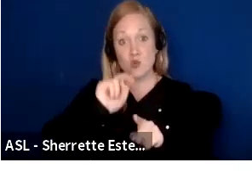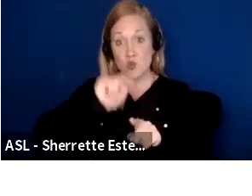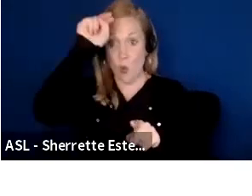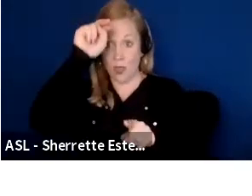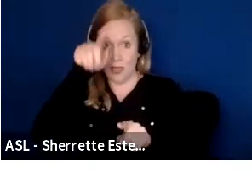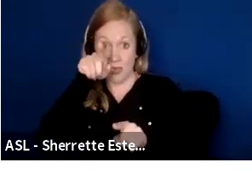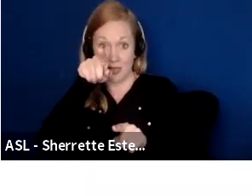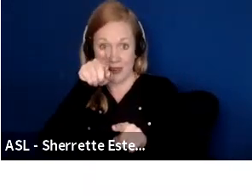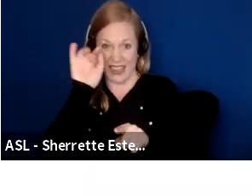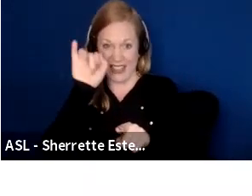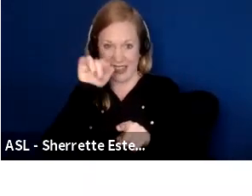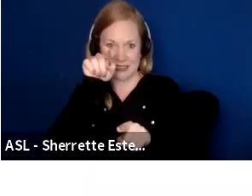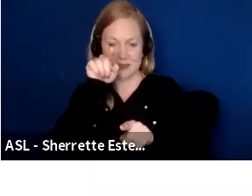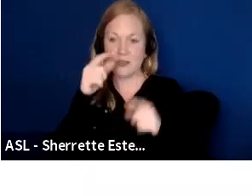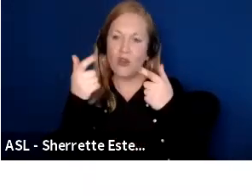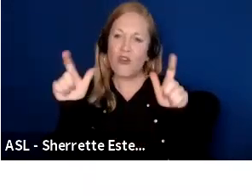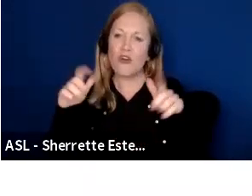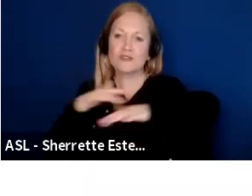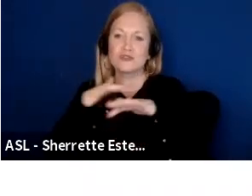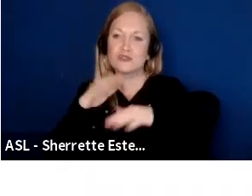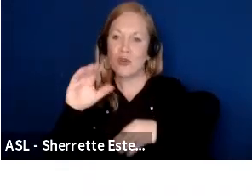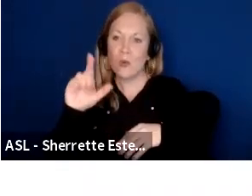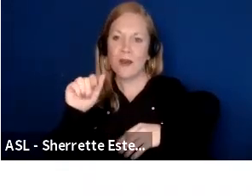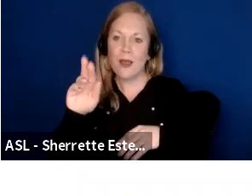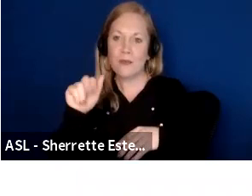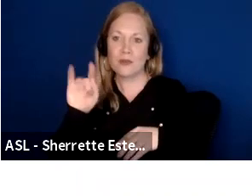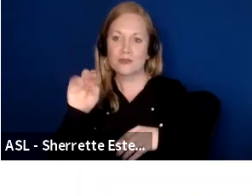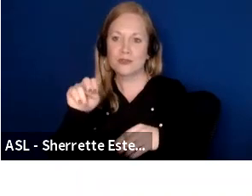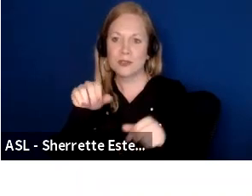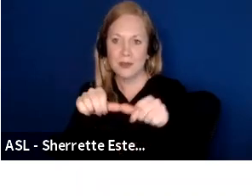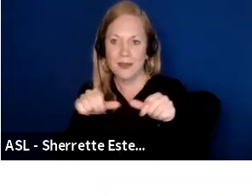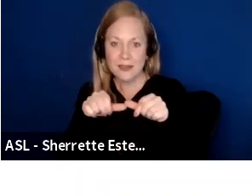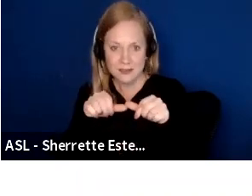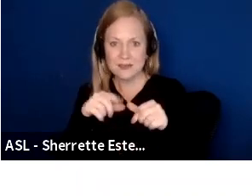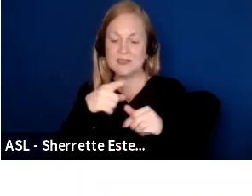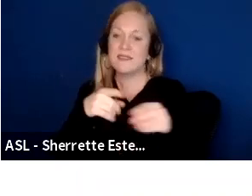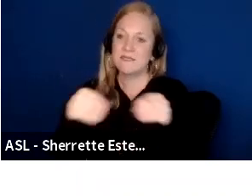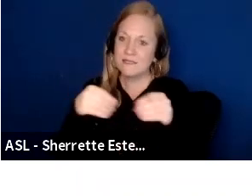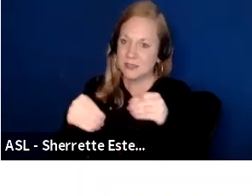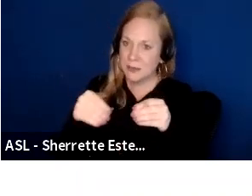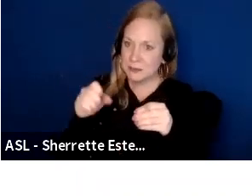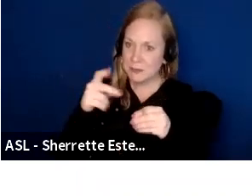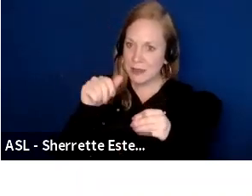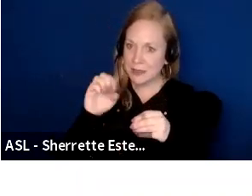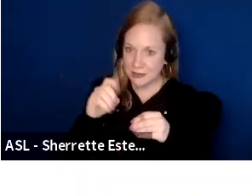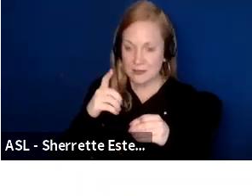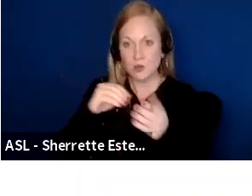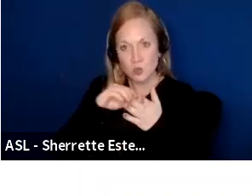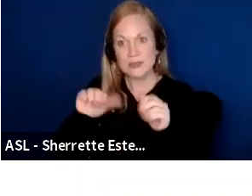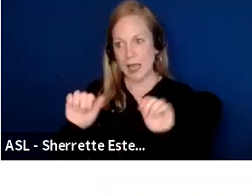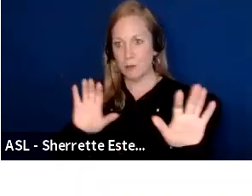building, that's the large collaboration space. It has a flexible space where students could move walls